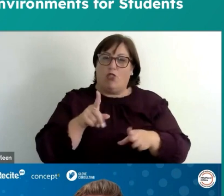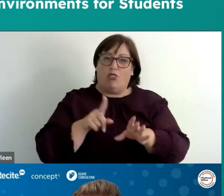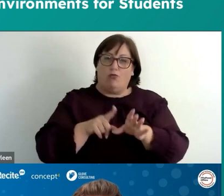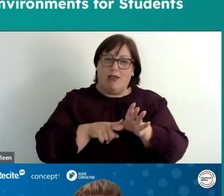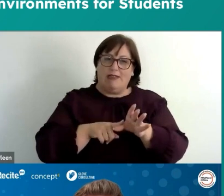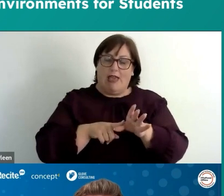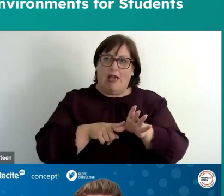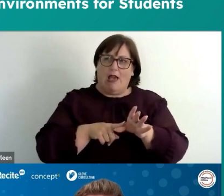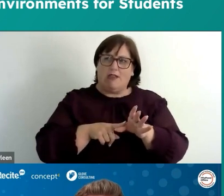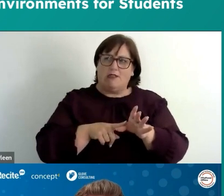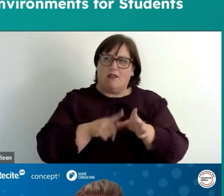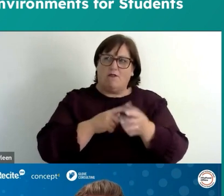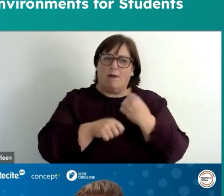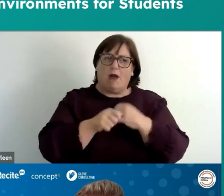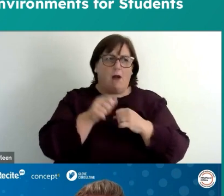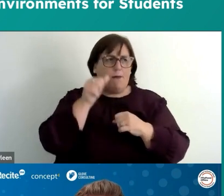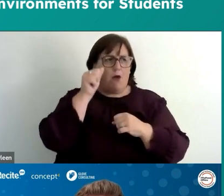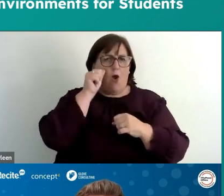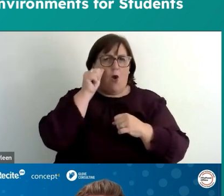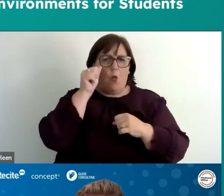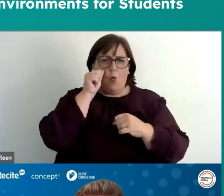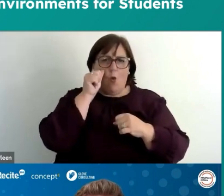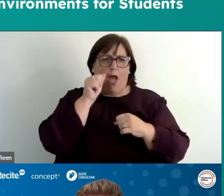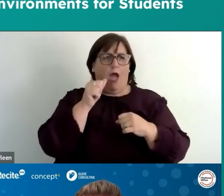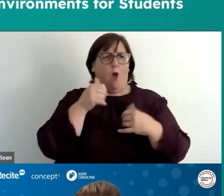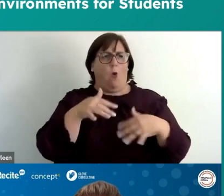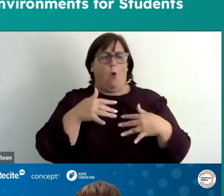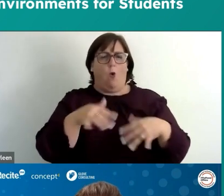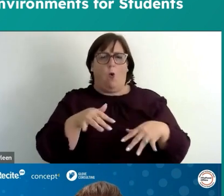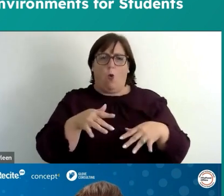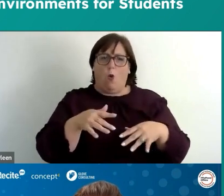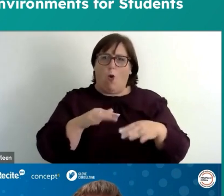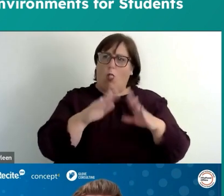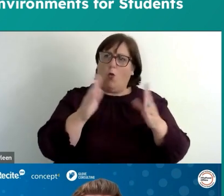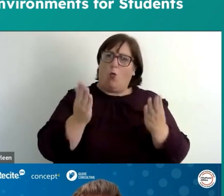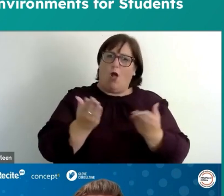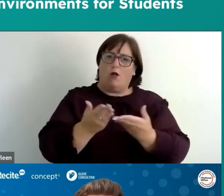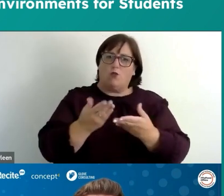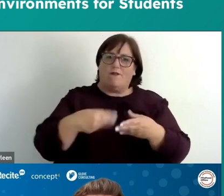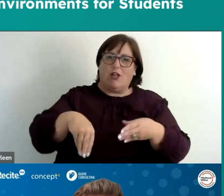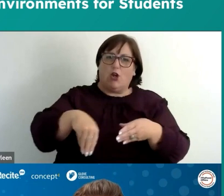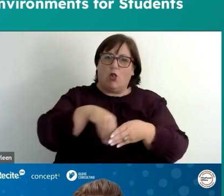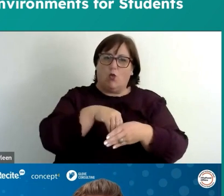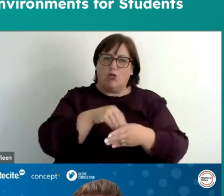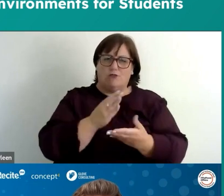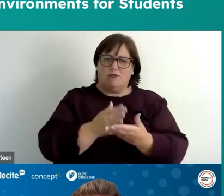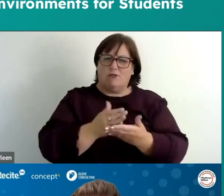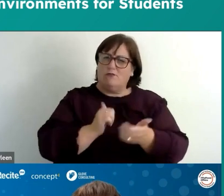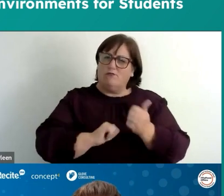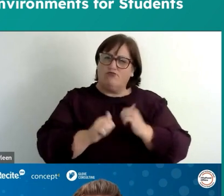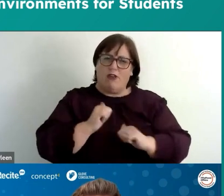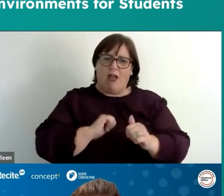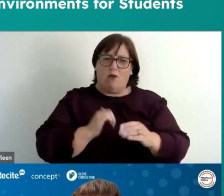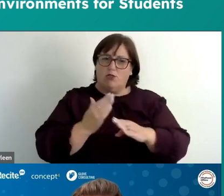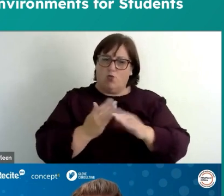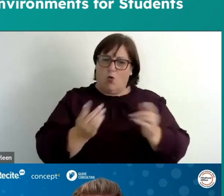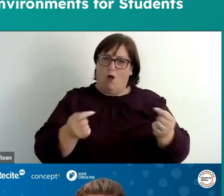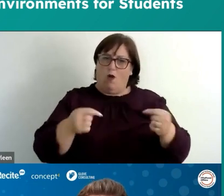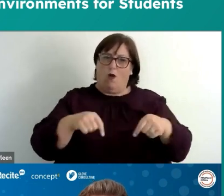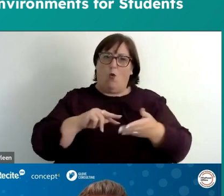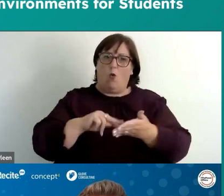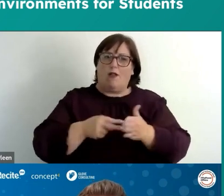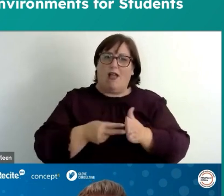far the developments many organisations have had within this space. And I really am proud to work in an organisation that helps people every